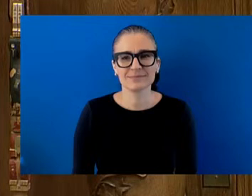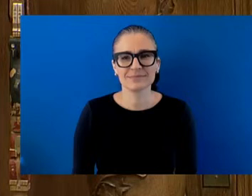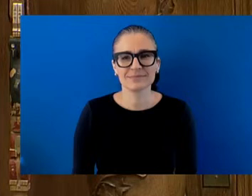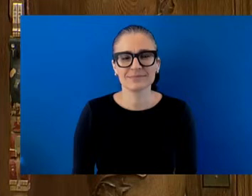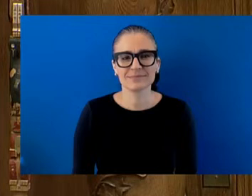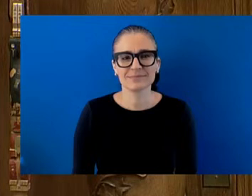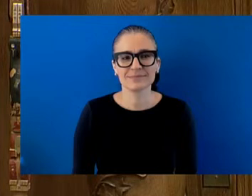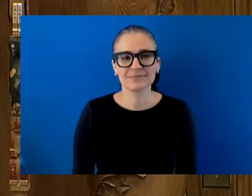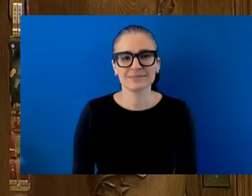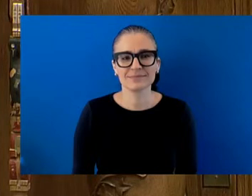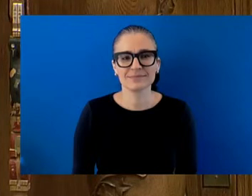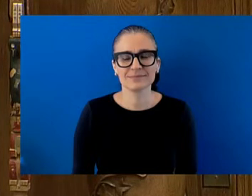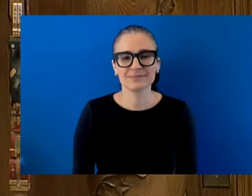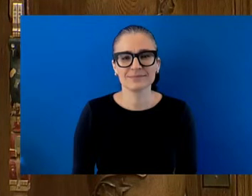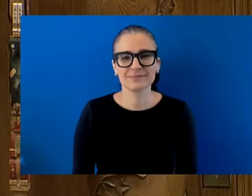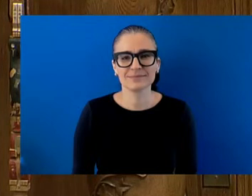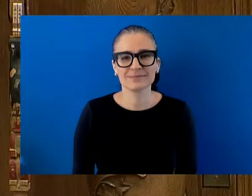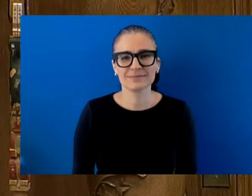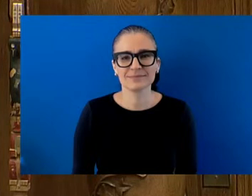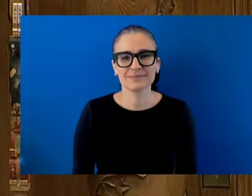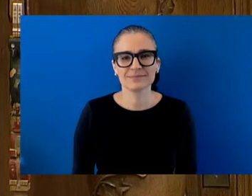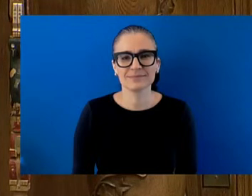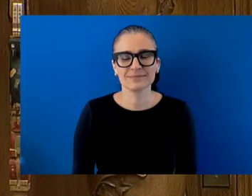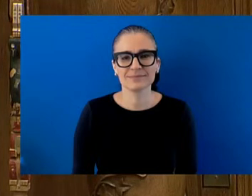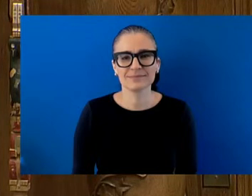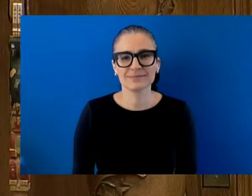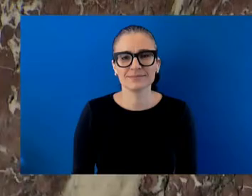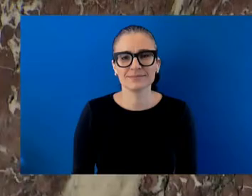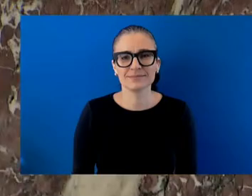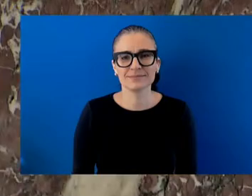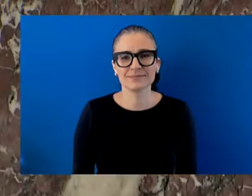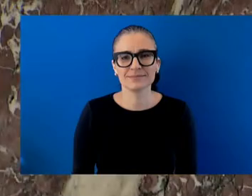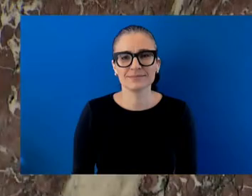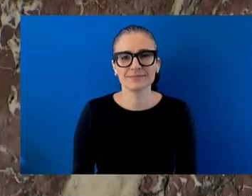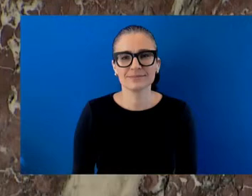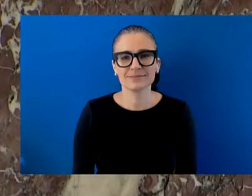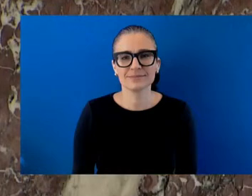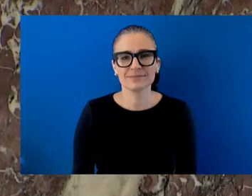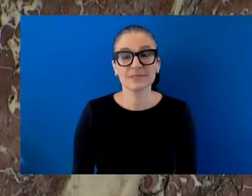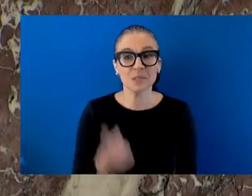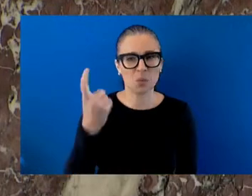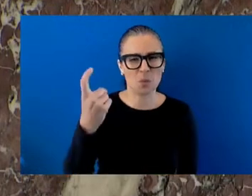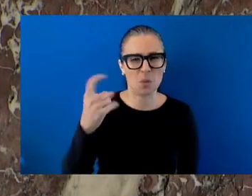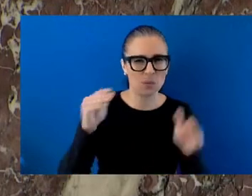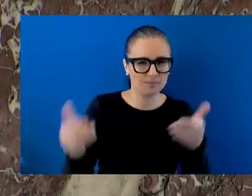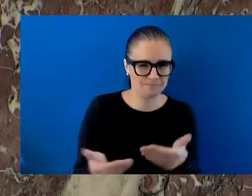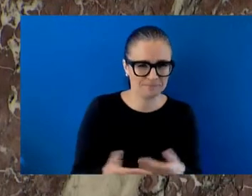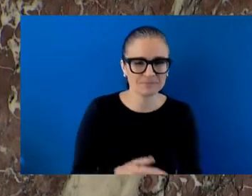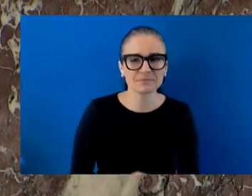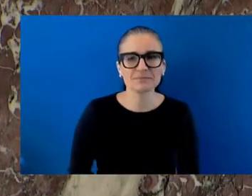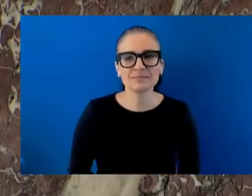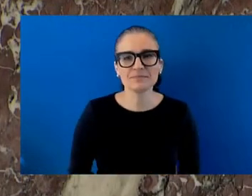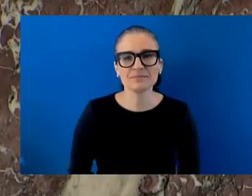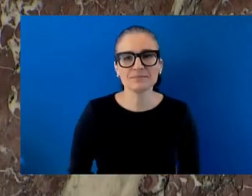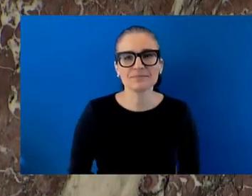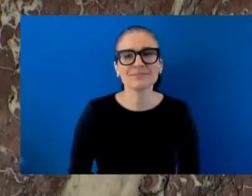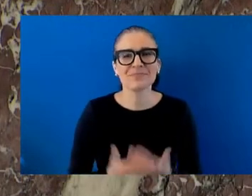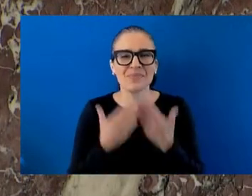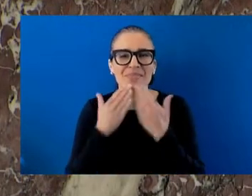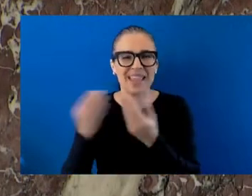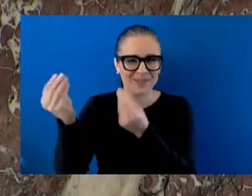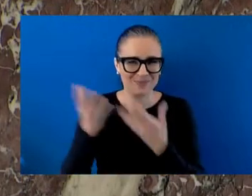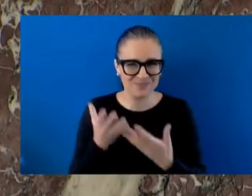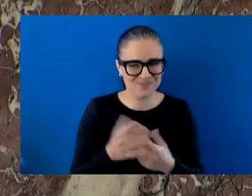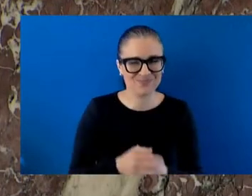Minister of Children and Family Development, one more introduction. Thank you, Mr. Speaker. I appreciate the second opportunity. Also joining us in the